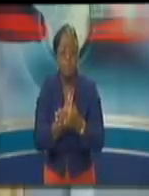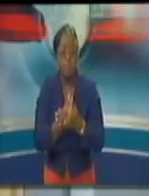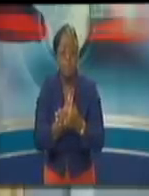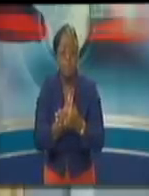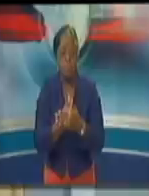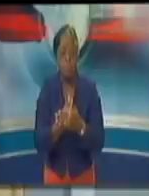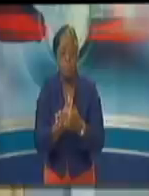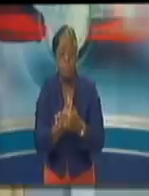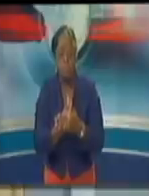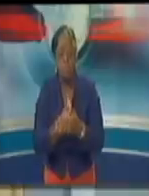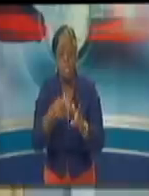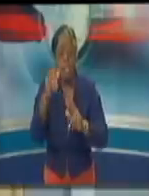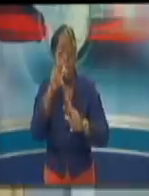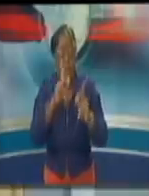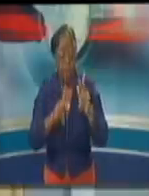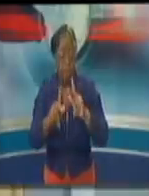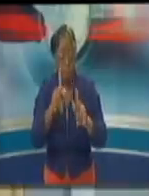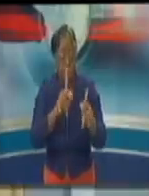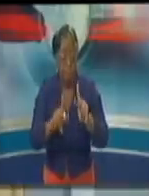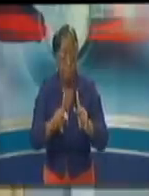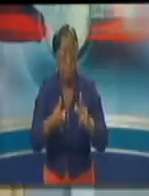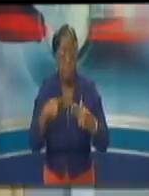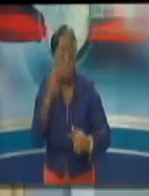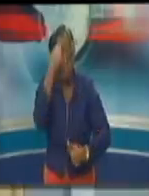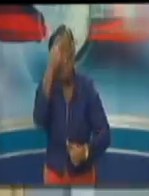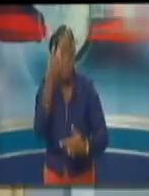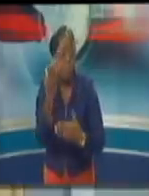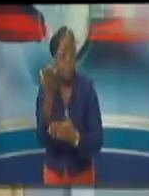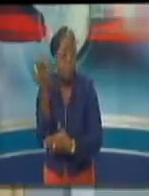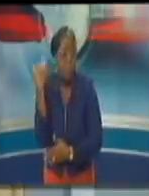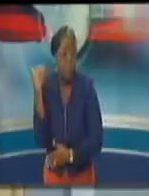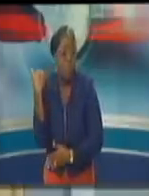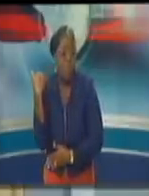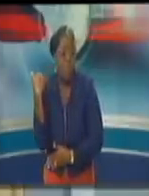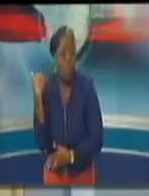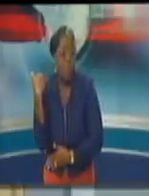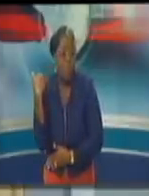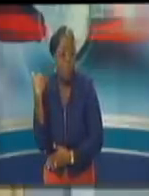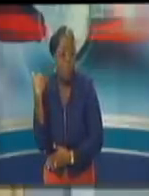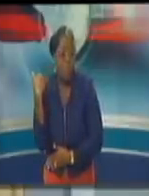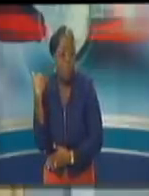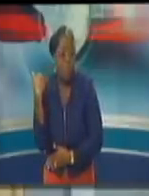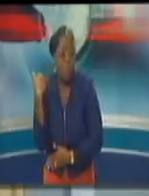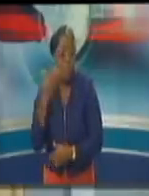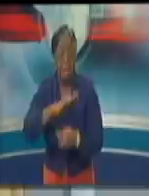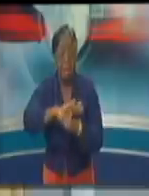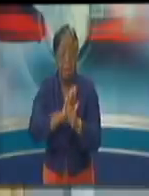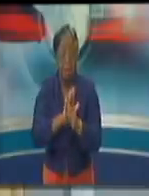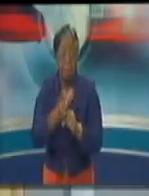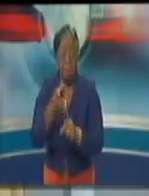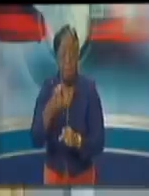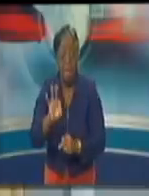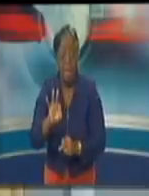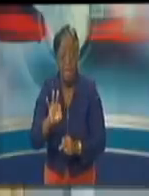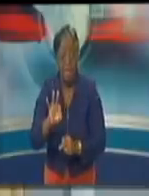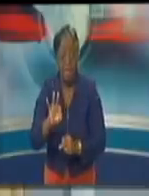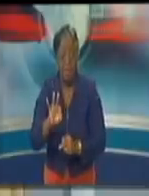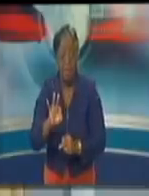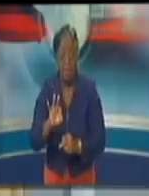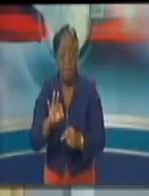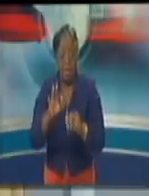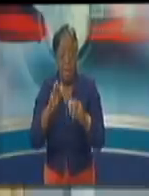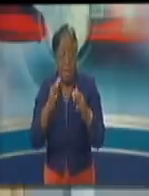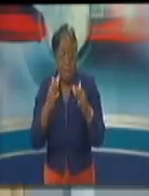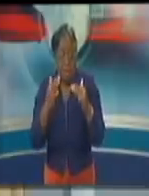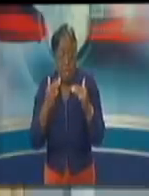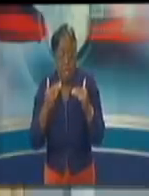pre-medical condition developing strokes while being patients of COVID. Is that a concern here? Will it affect the way